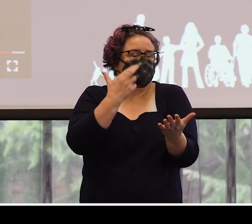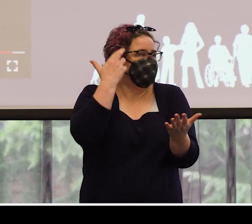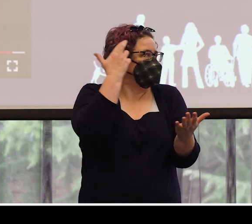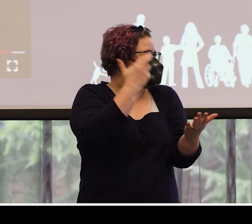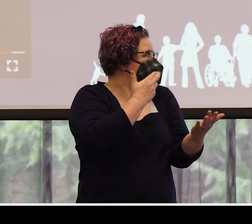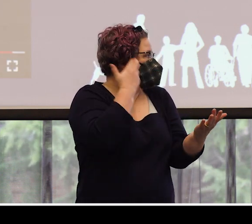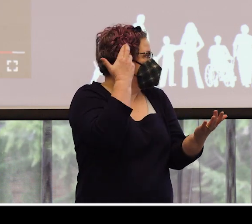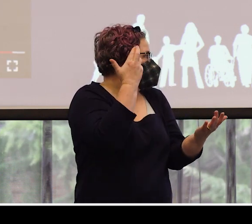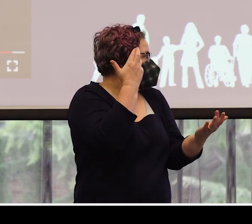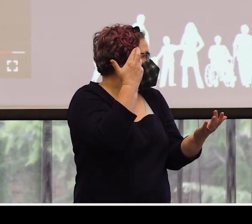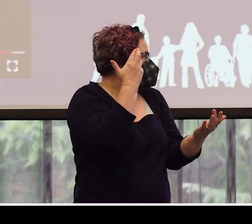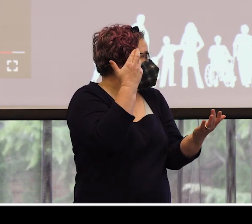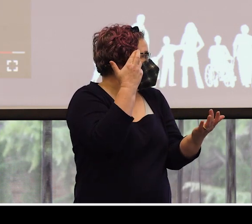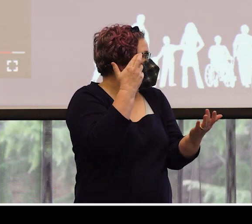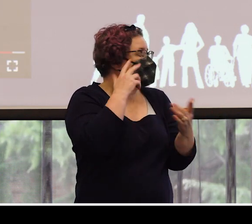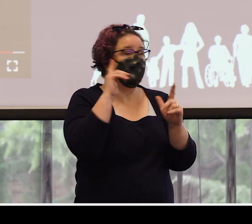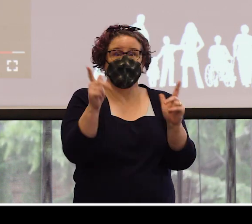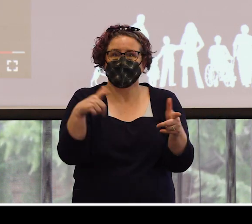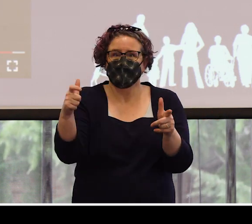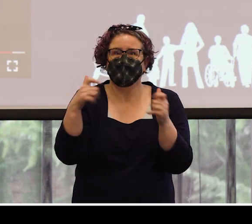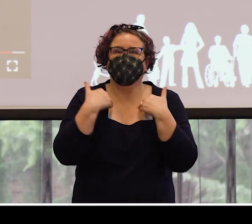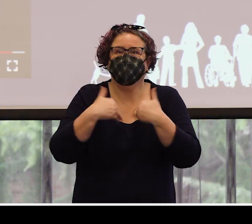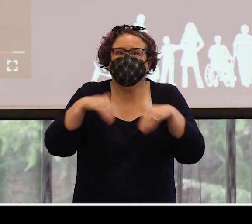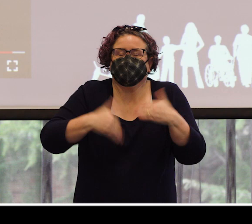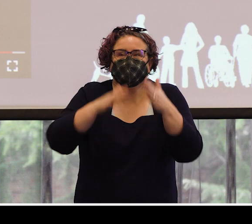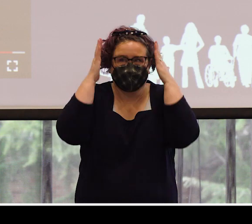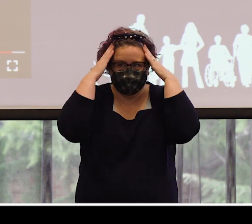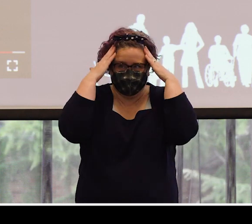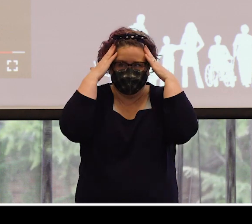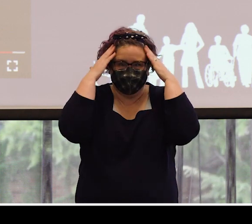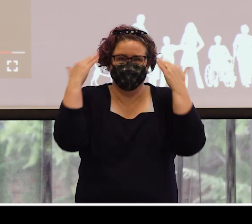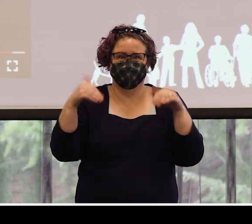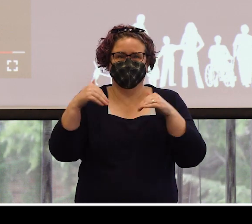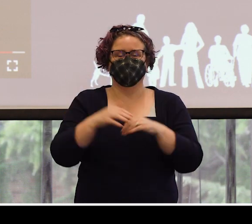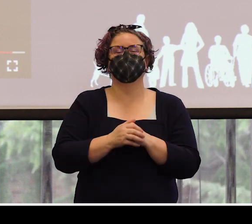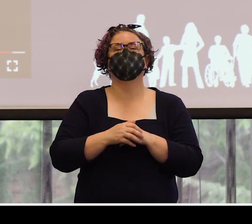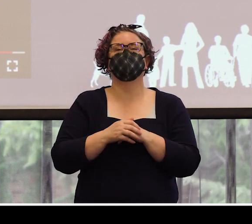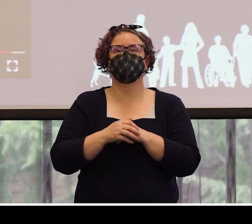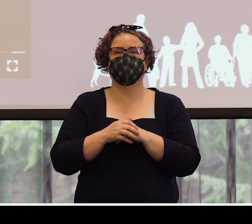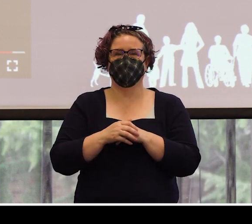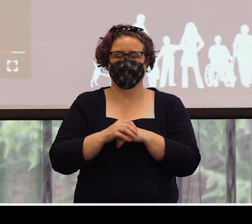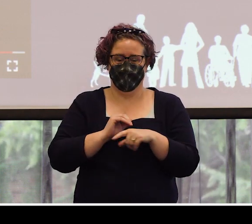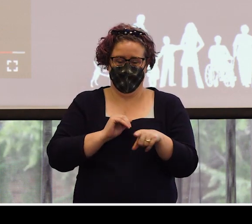realize it was so fast when I recorded it. So once I'm done